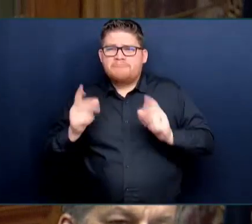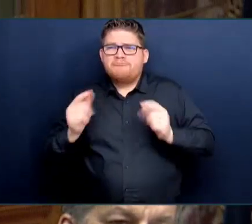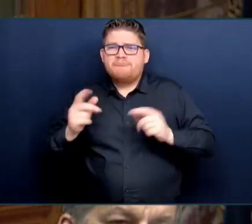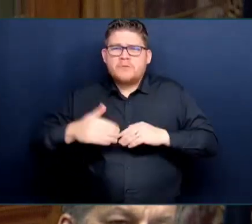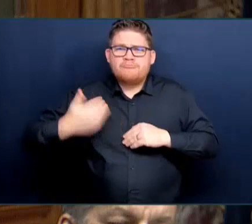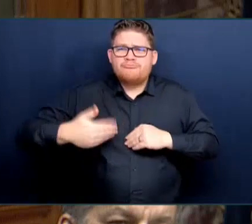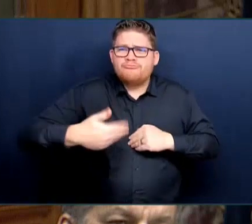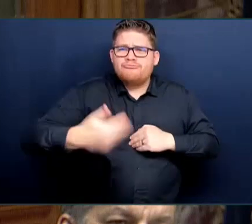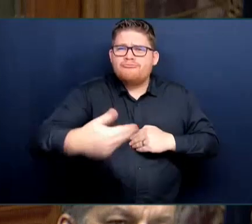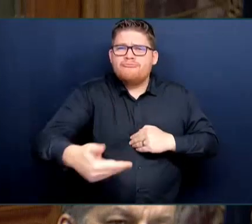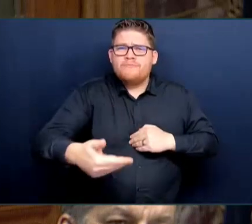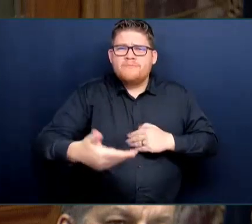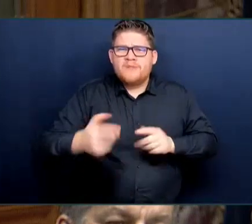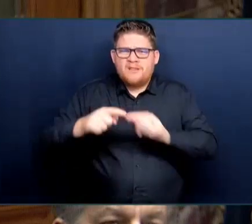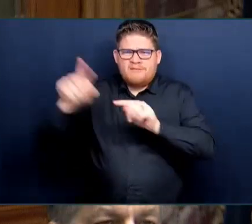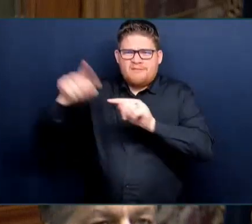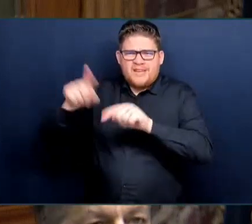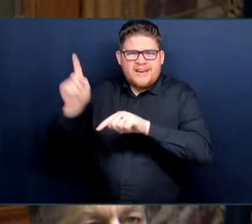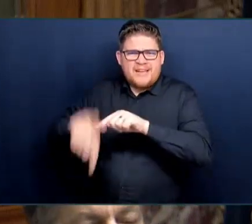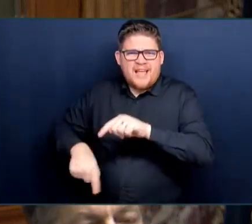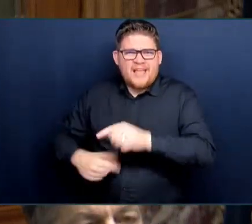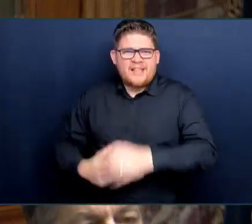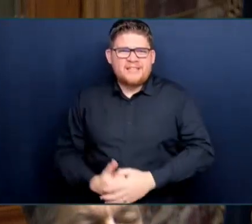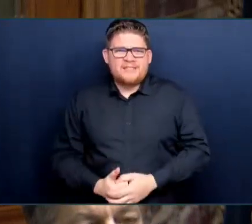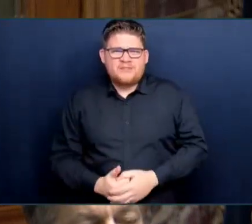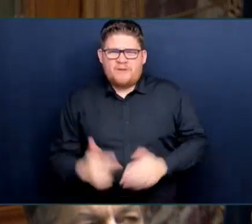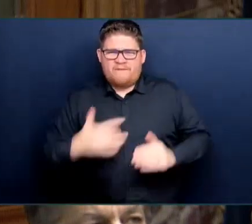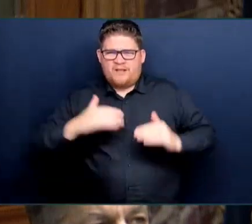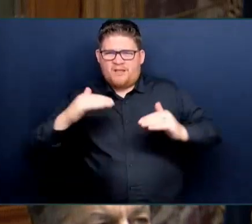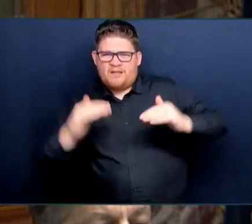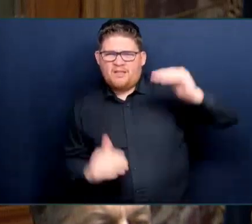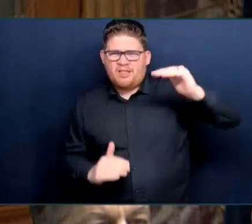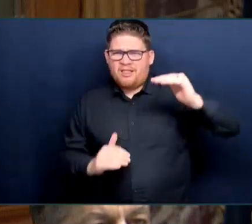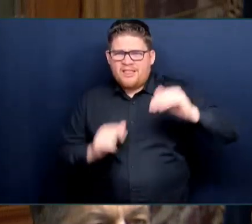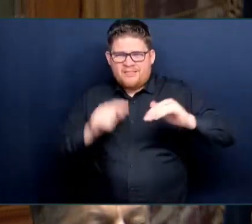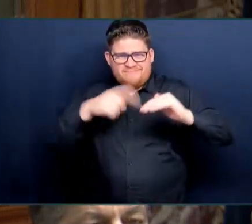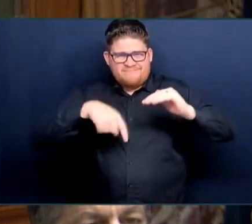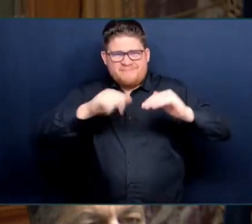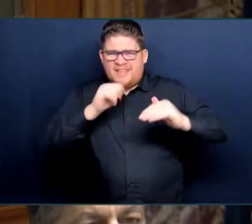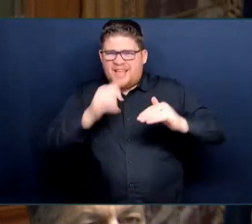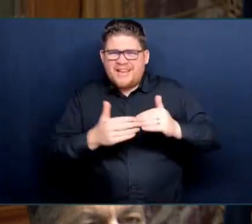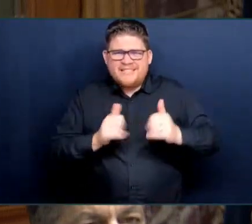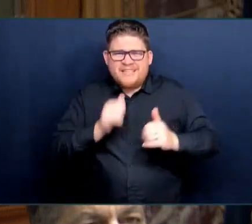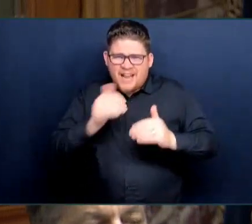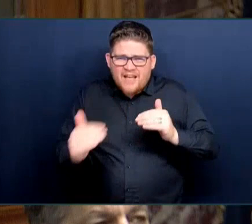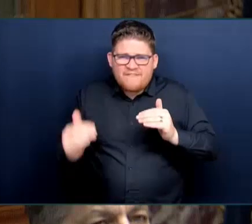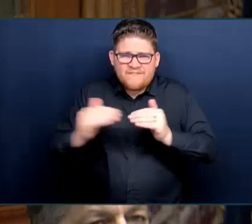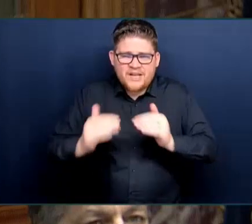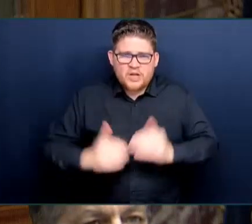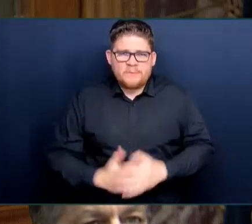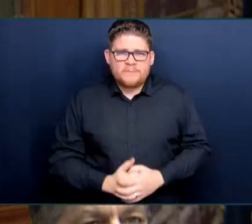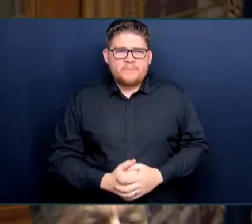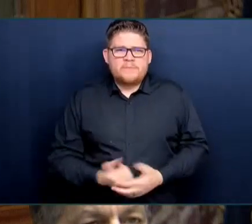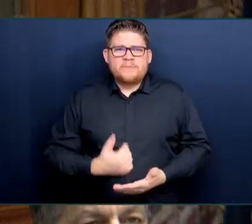Columbians should have access to reliable public transportation in and between their communities?